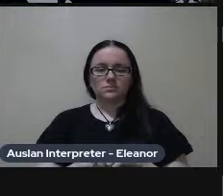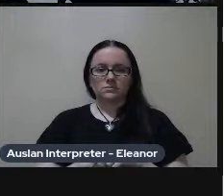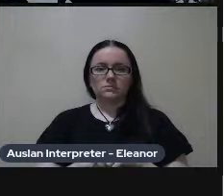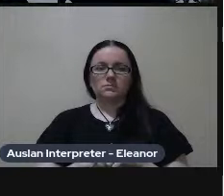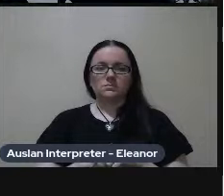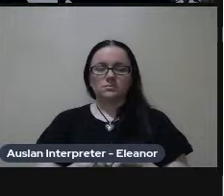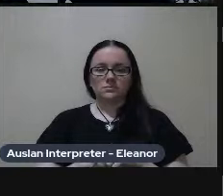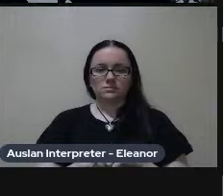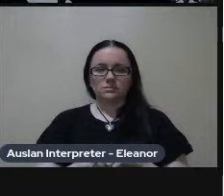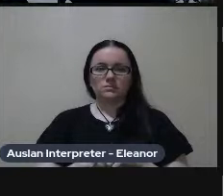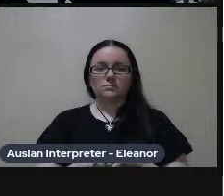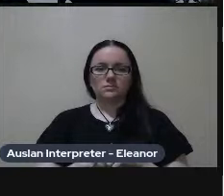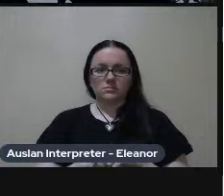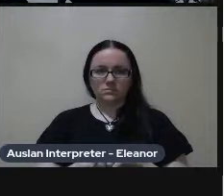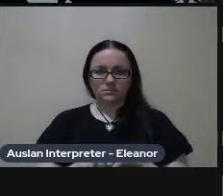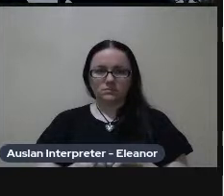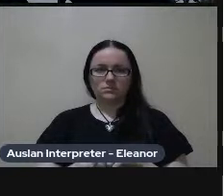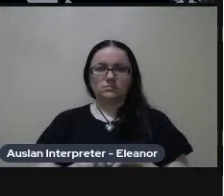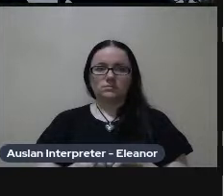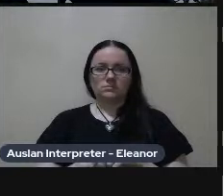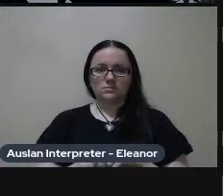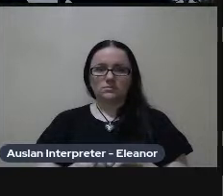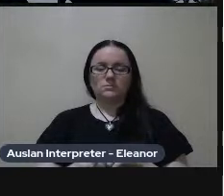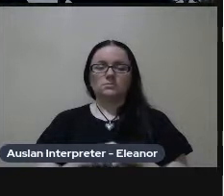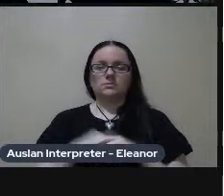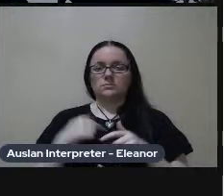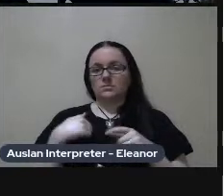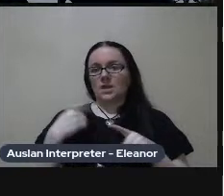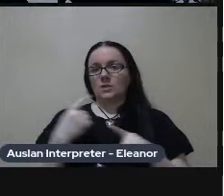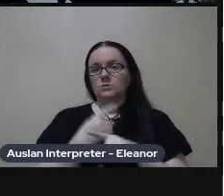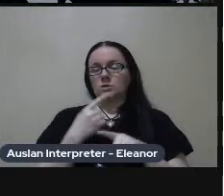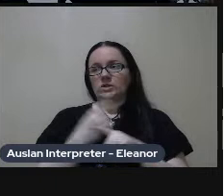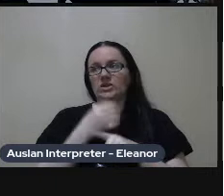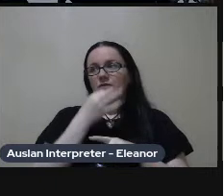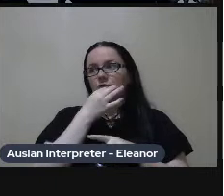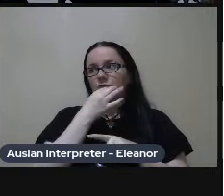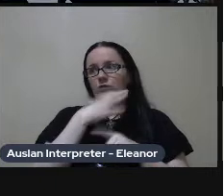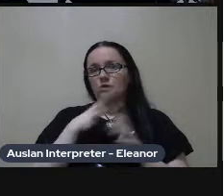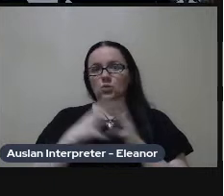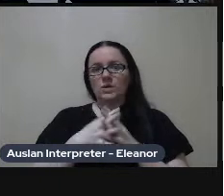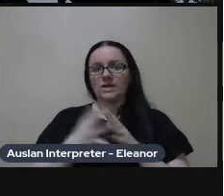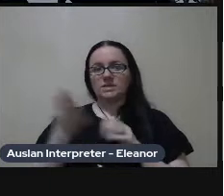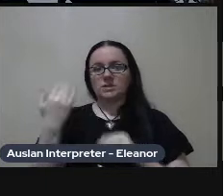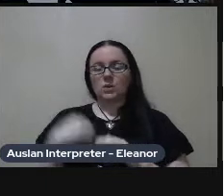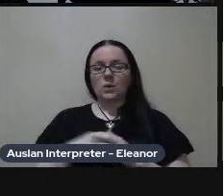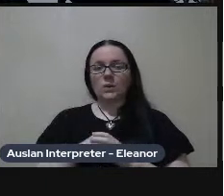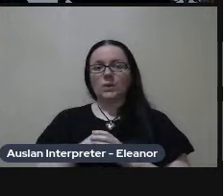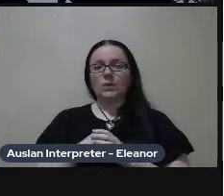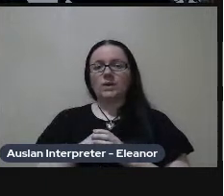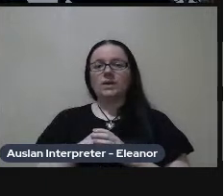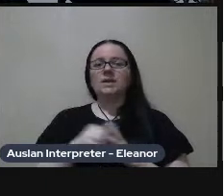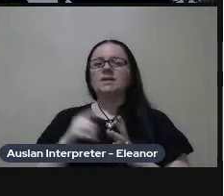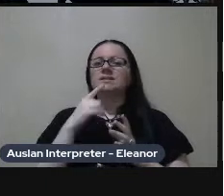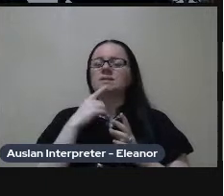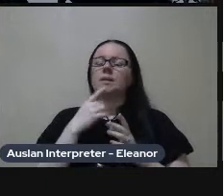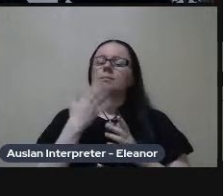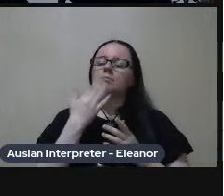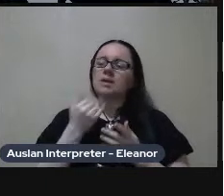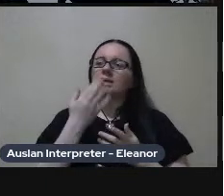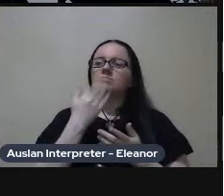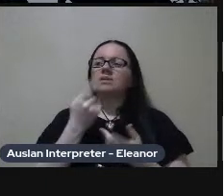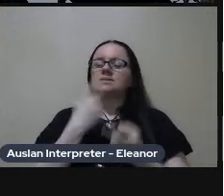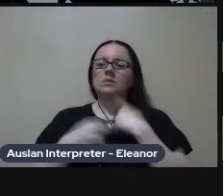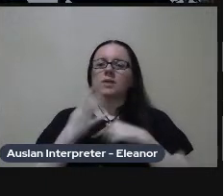So I was speaking to Dave at choir a couple of weeks ago, and you were saying, please tell us what's happening in fatigue